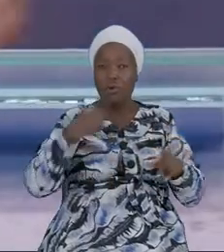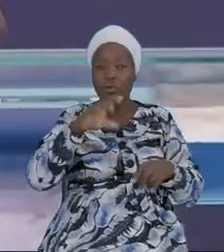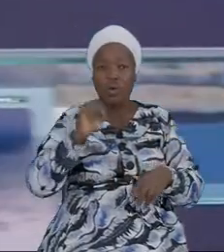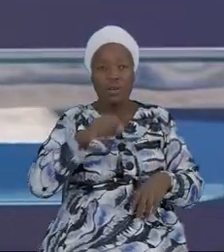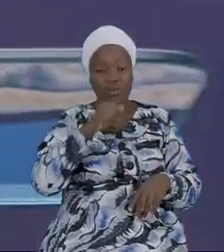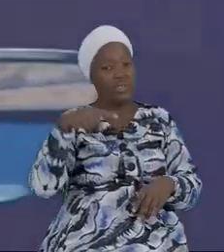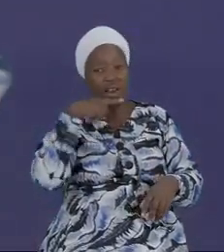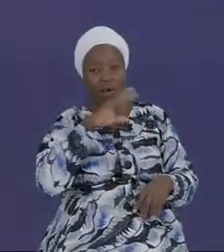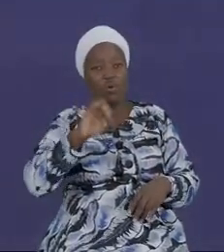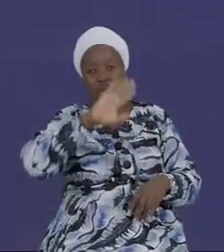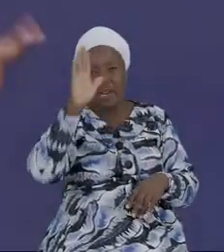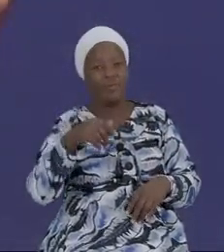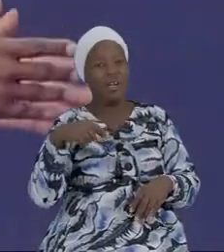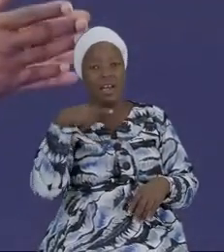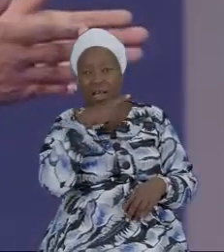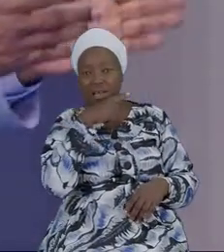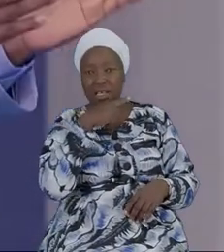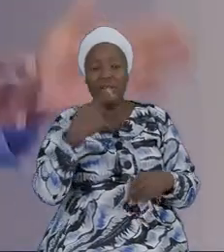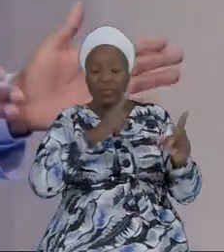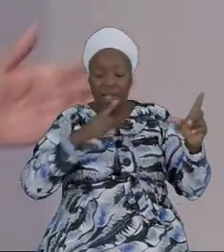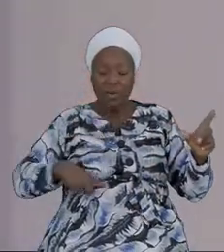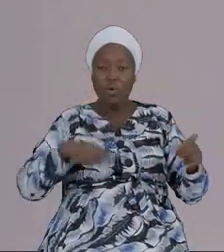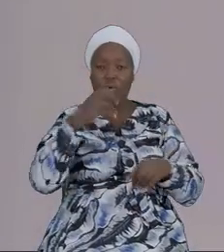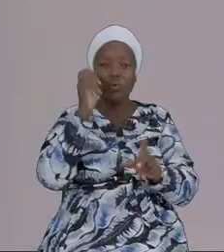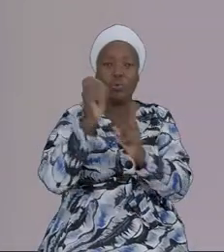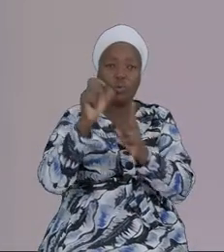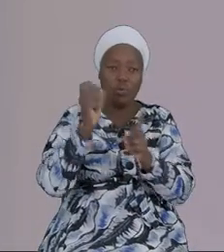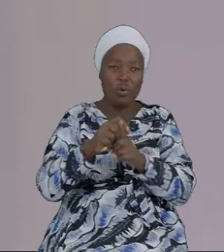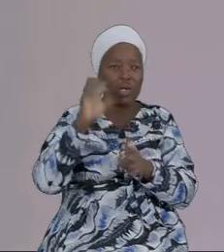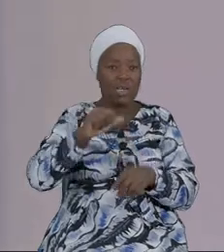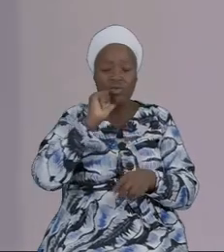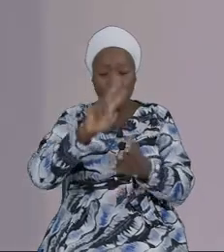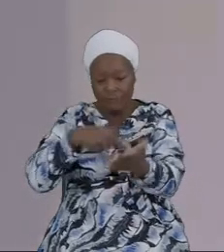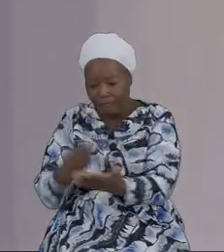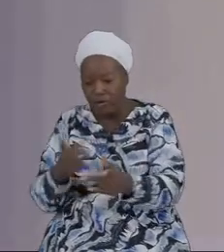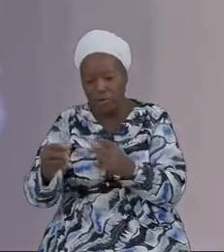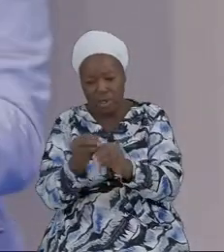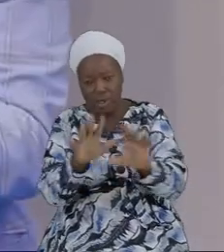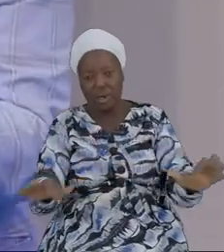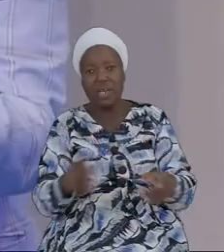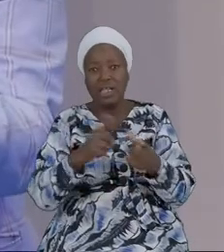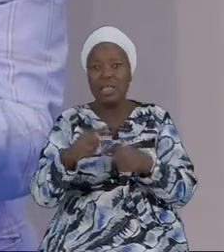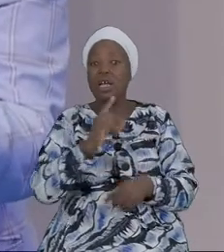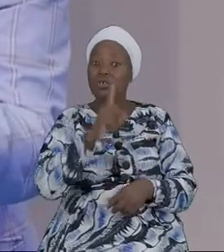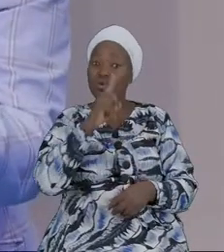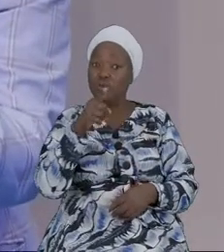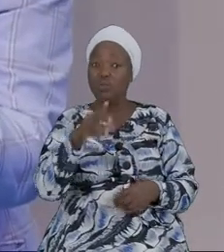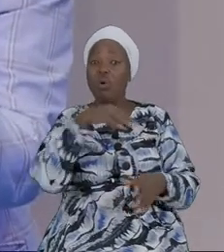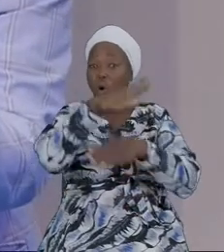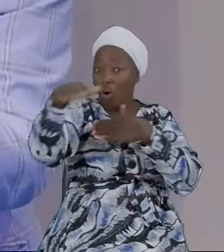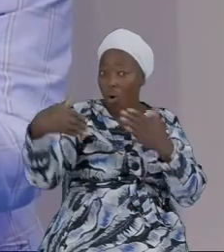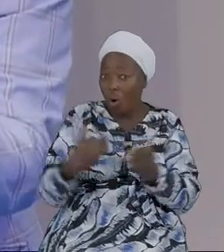cannot lie, who never lied, the Lord whose word cannot fall to the ground, he assures you